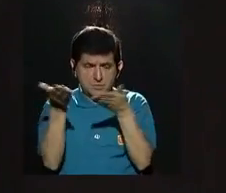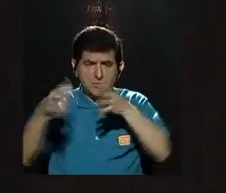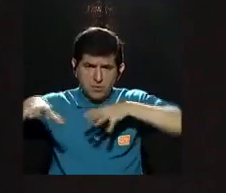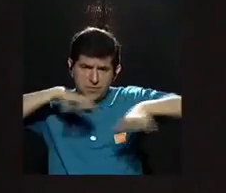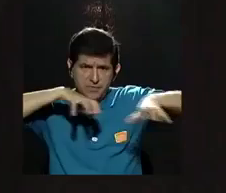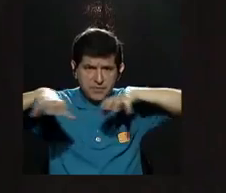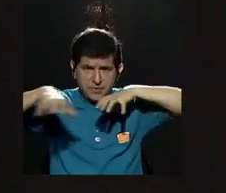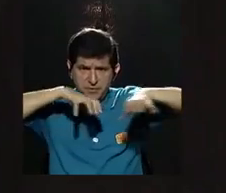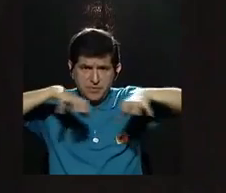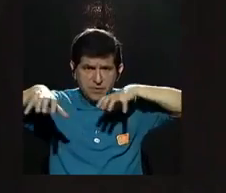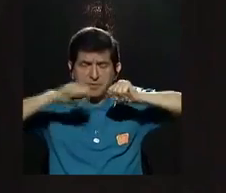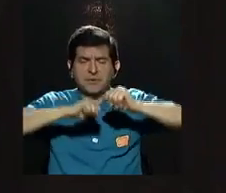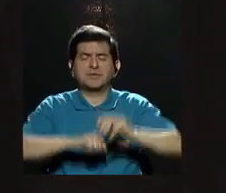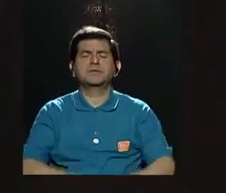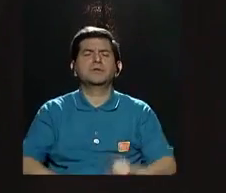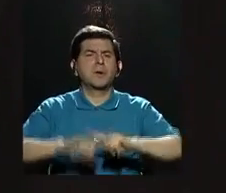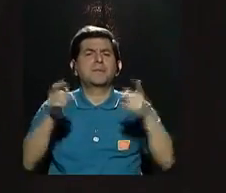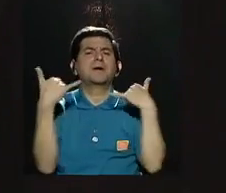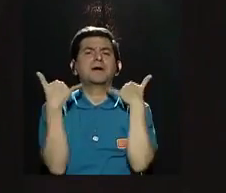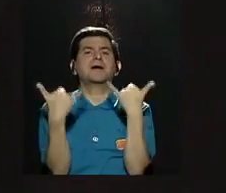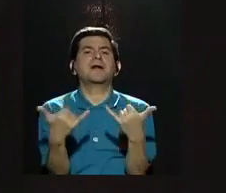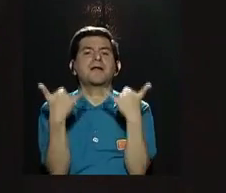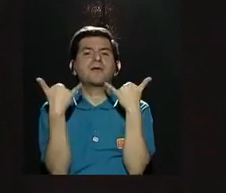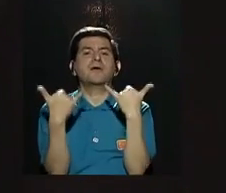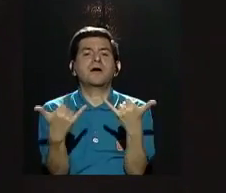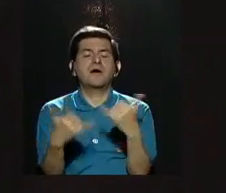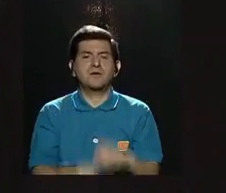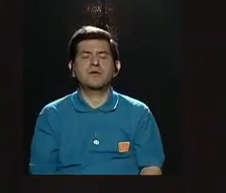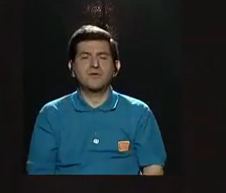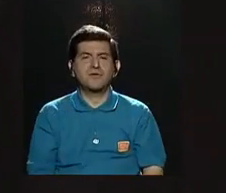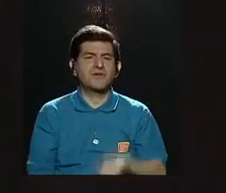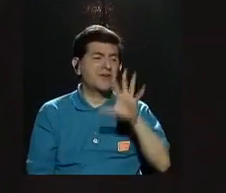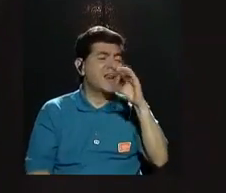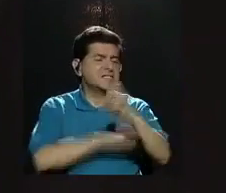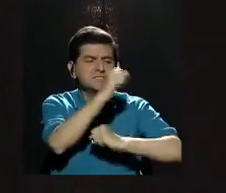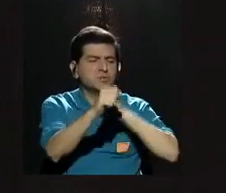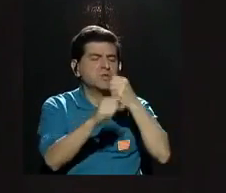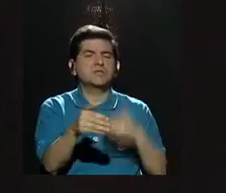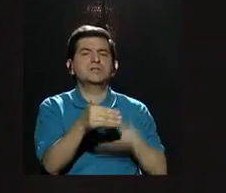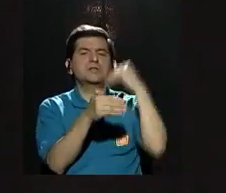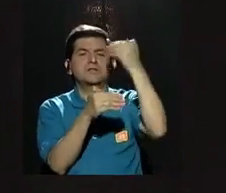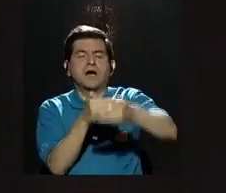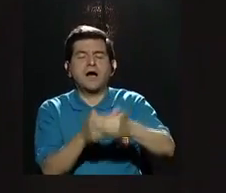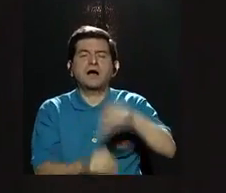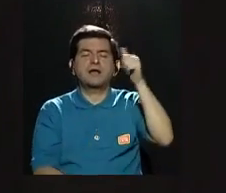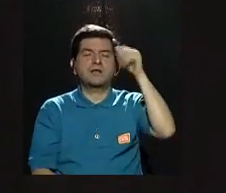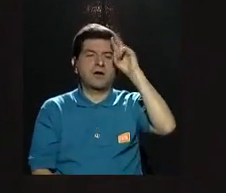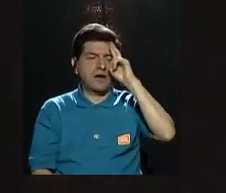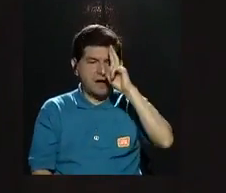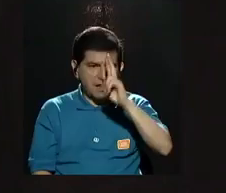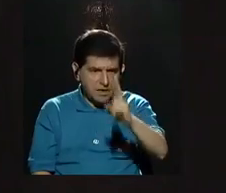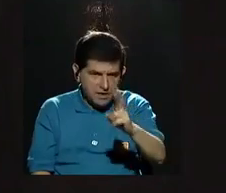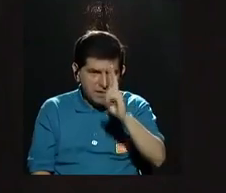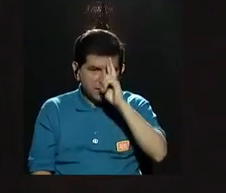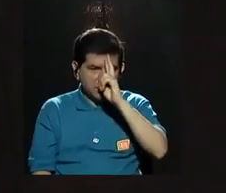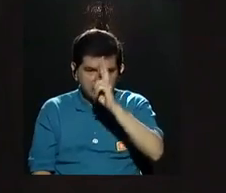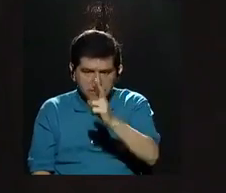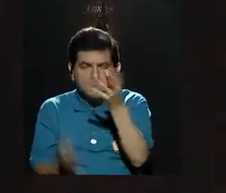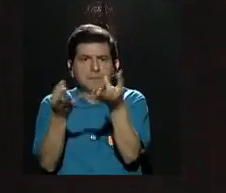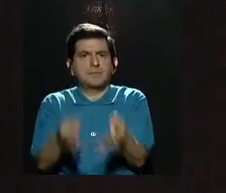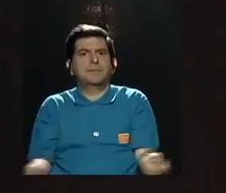But it is only now, more than a half century later, that we are recognizing how important it is